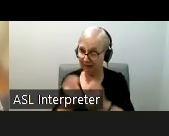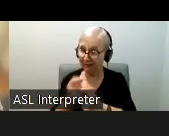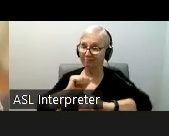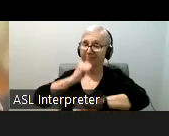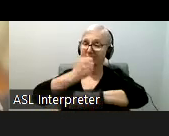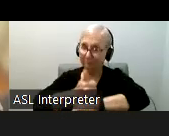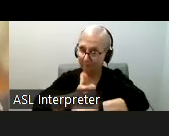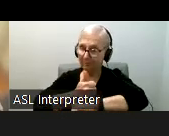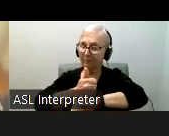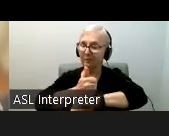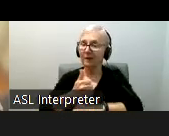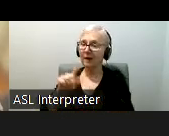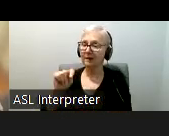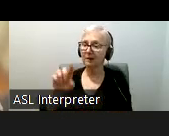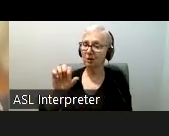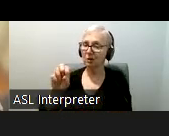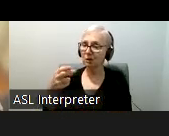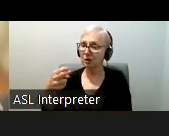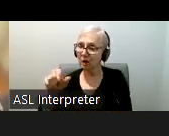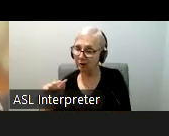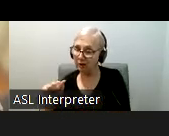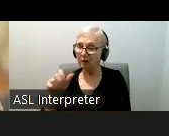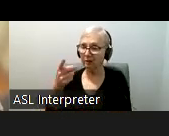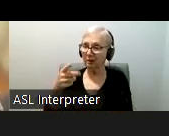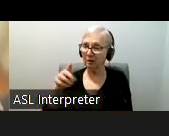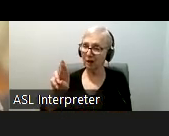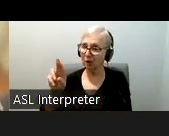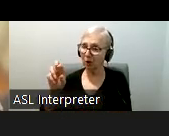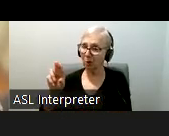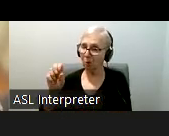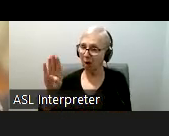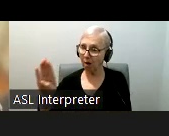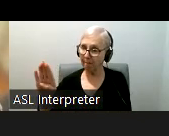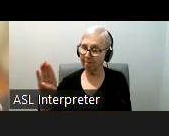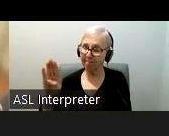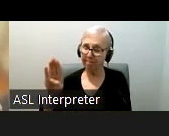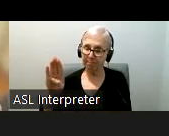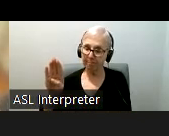special shout out to Tasha and Dr. Rob and Dr.